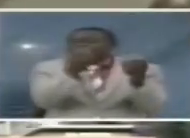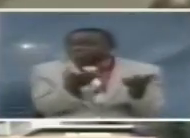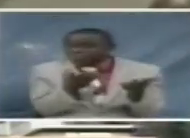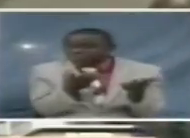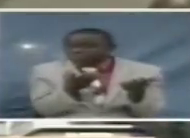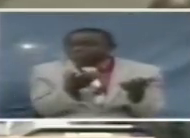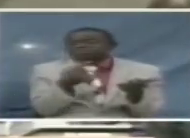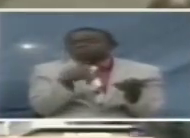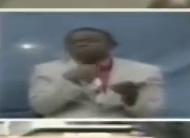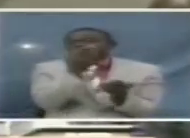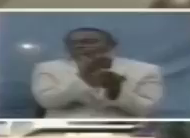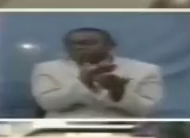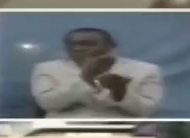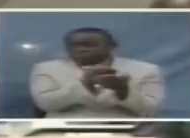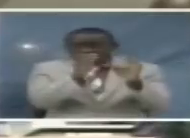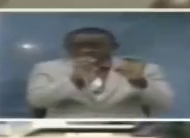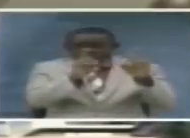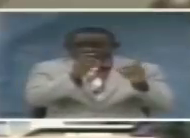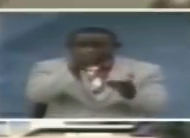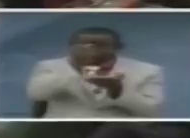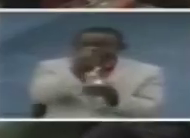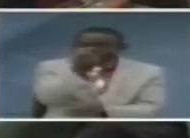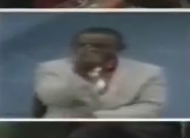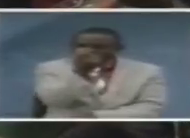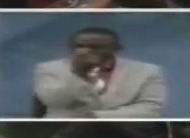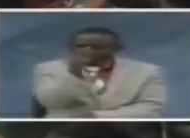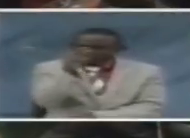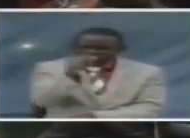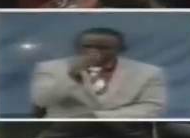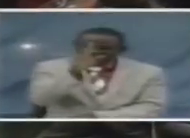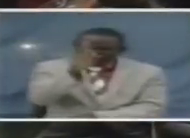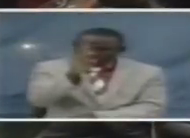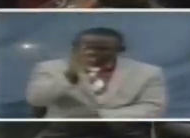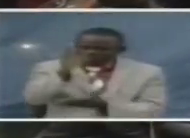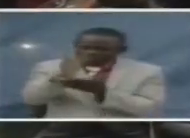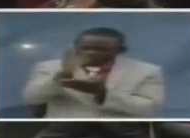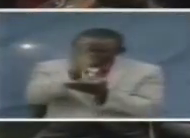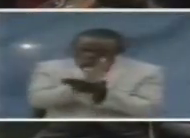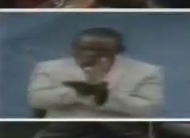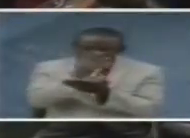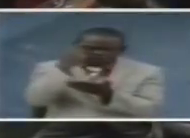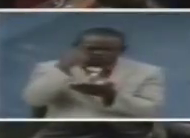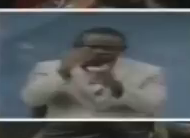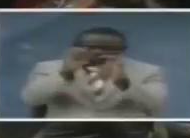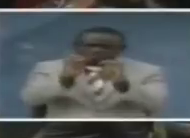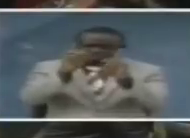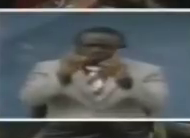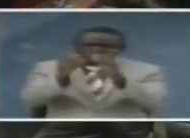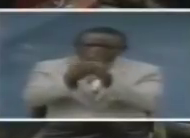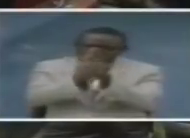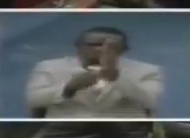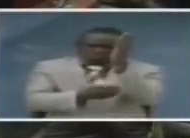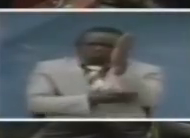Education and skills development. Sir, I propose to spend 11.6